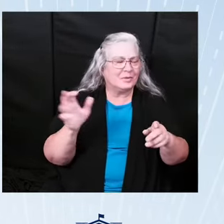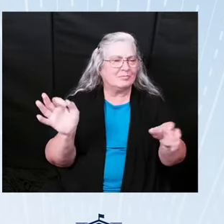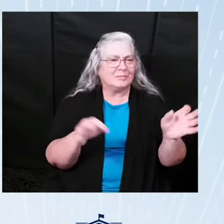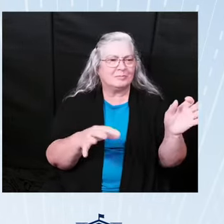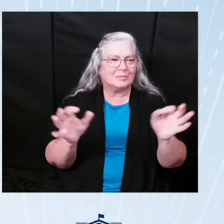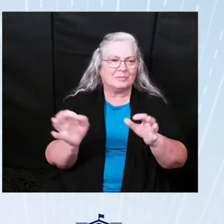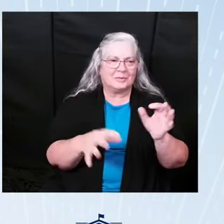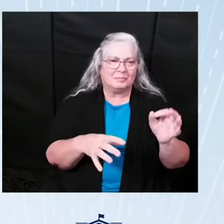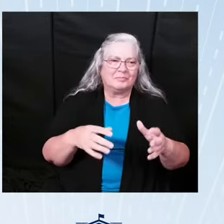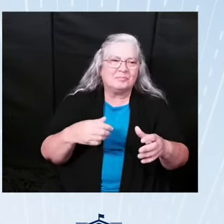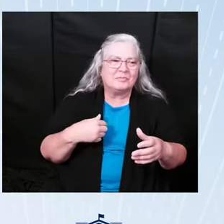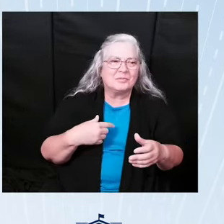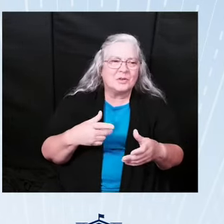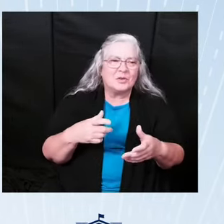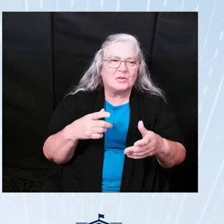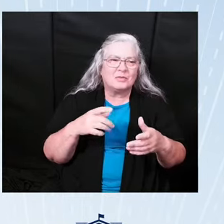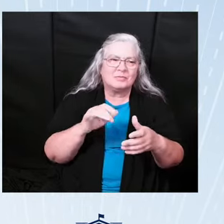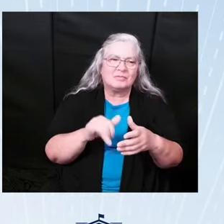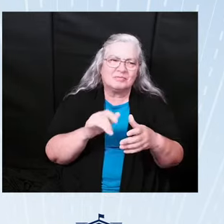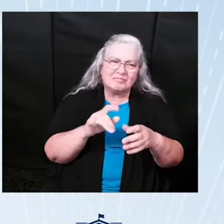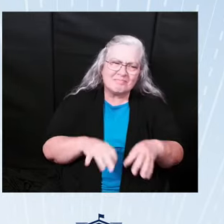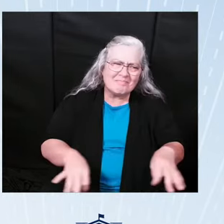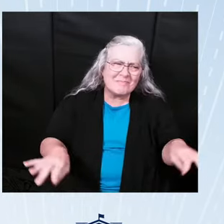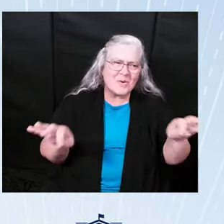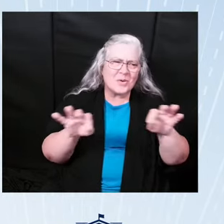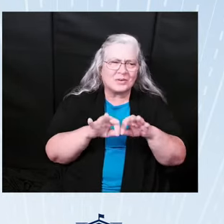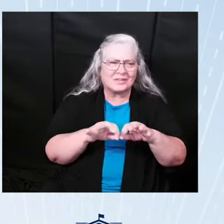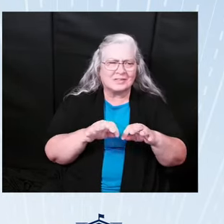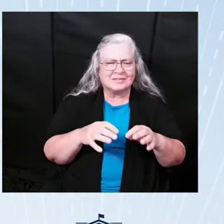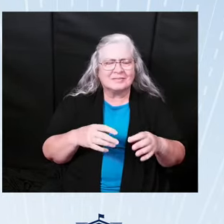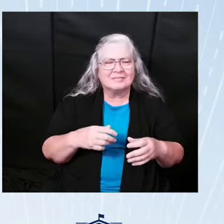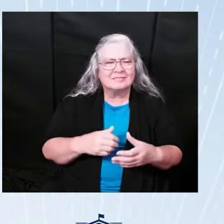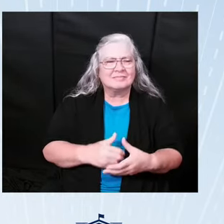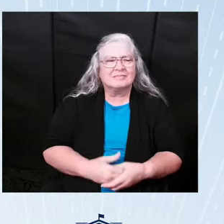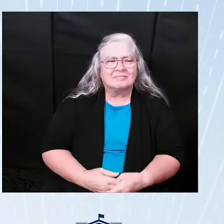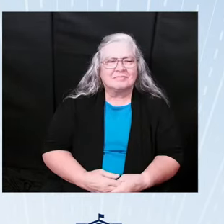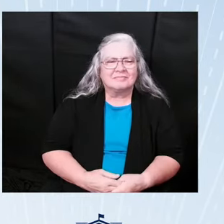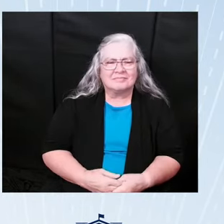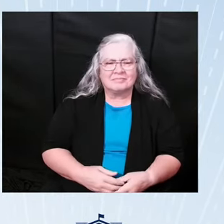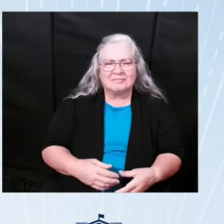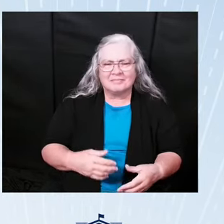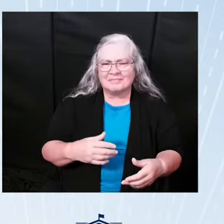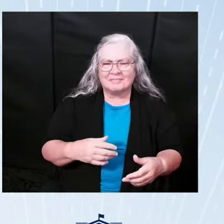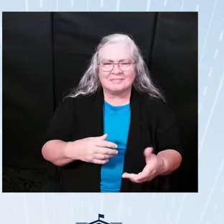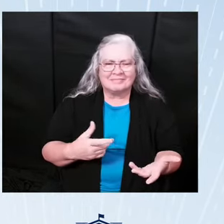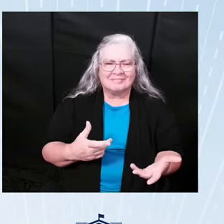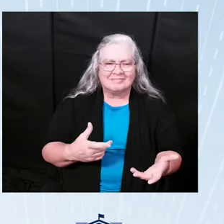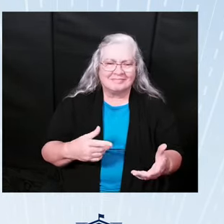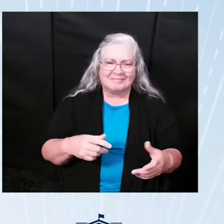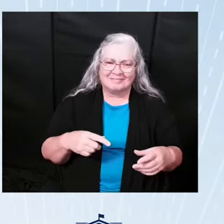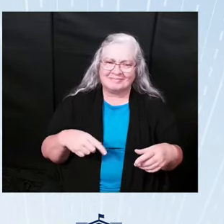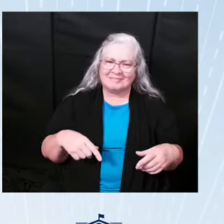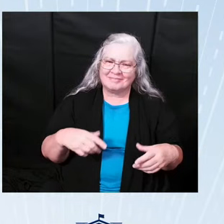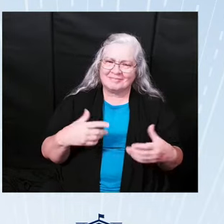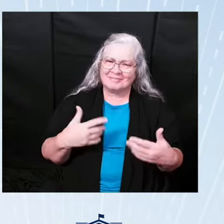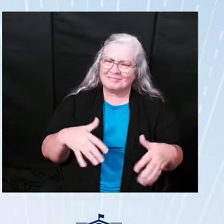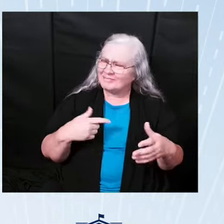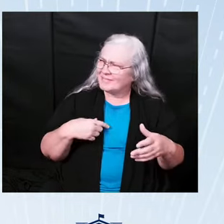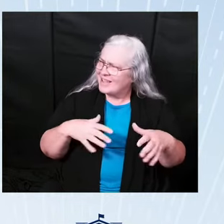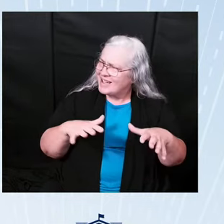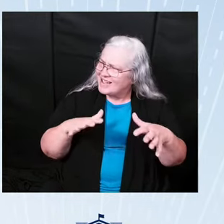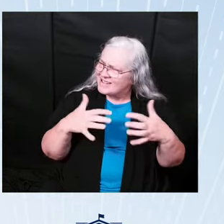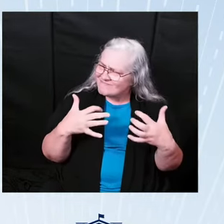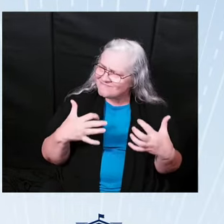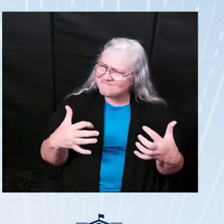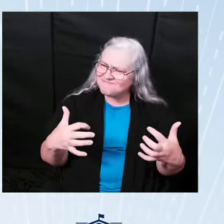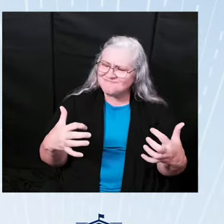part of what this conversation is going to be. I'm so thrilled to see how full this room is, a lot of familiar faces in the room, and a lot of people who